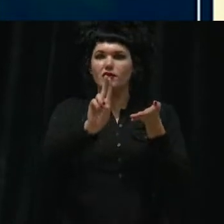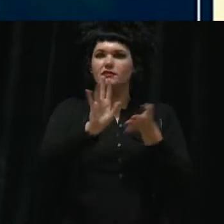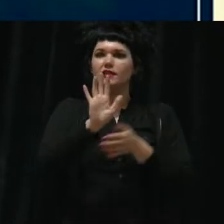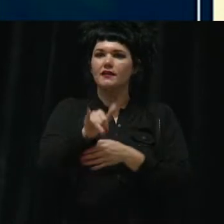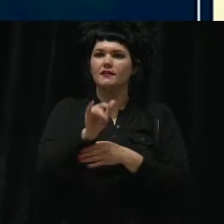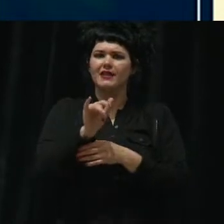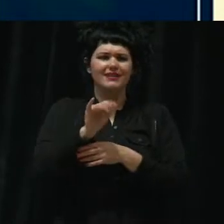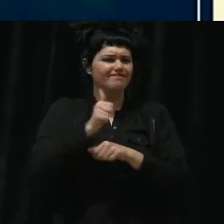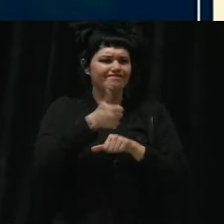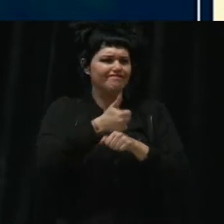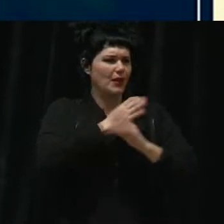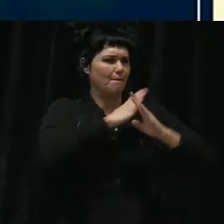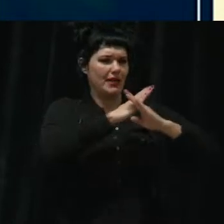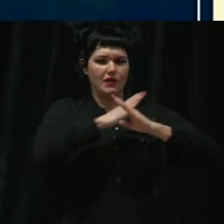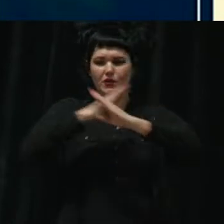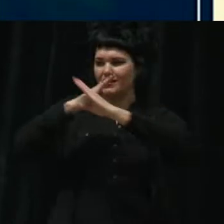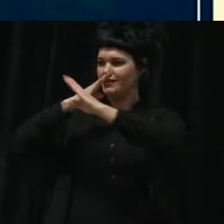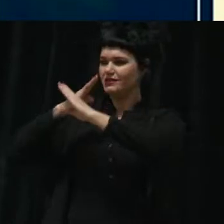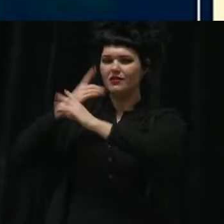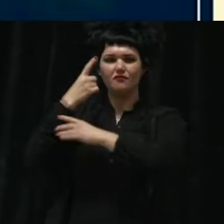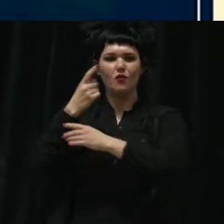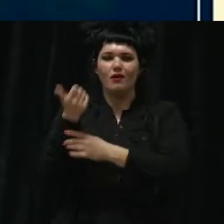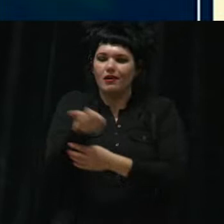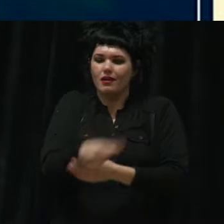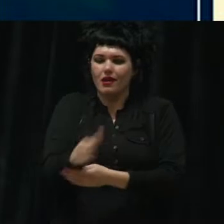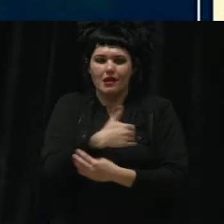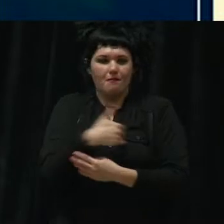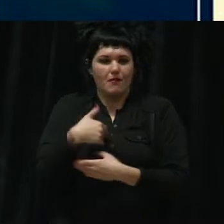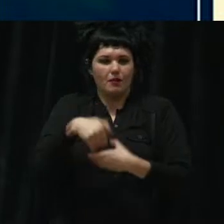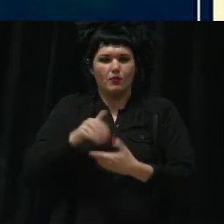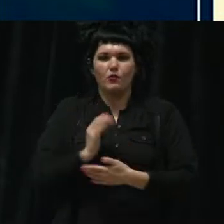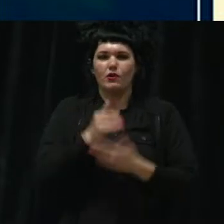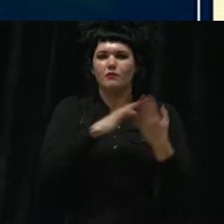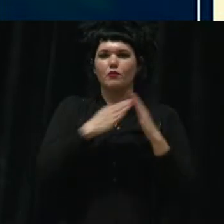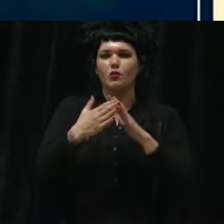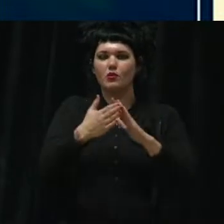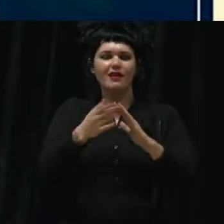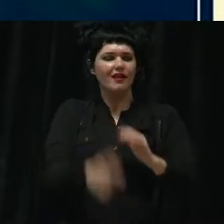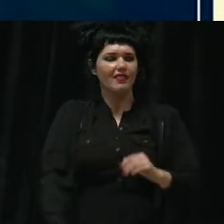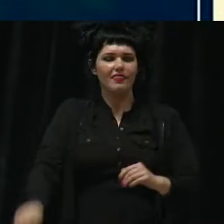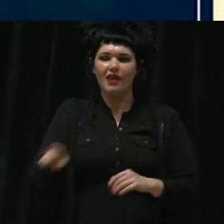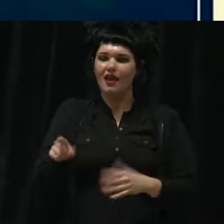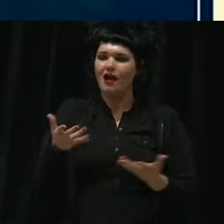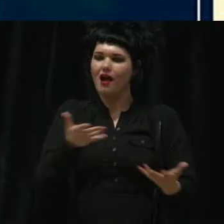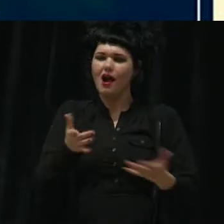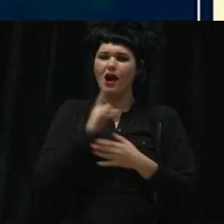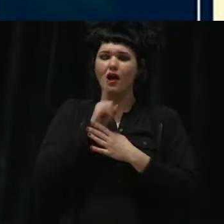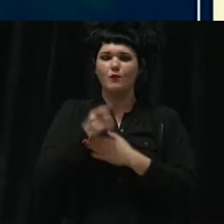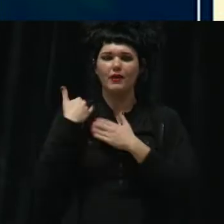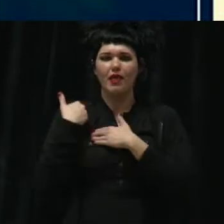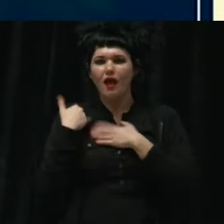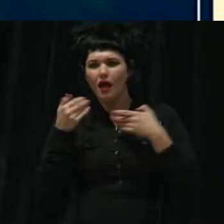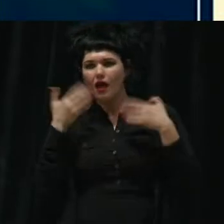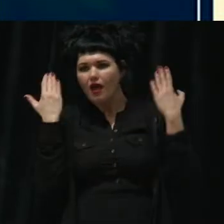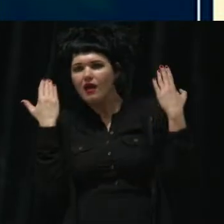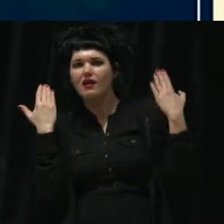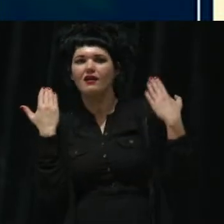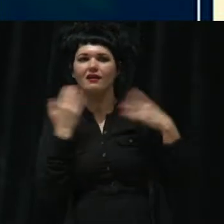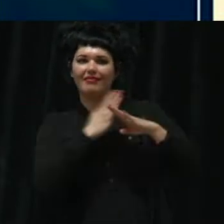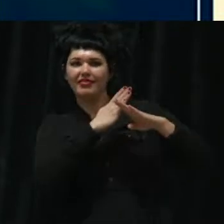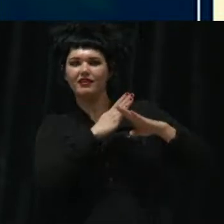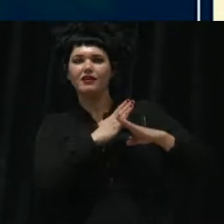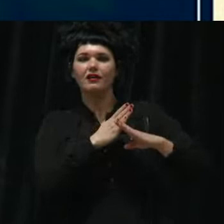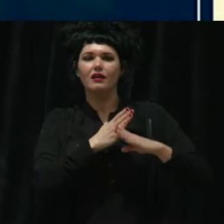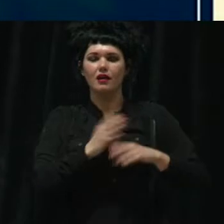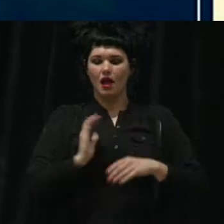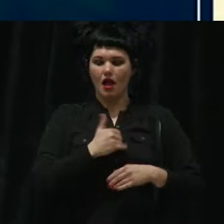builds barriers for any members of our community, while they are hampered, we as a community are